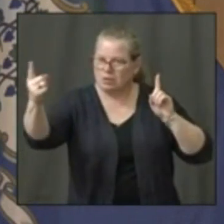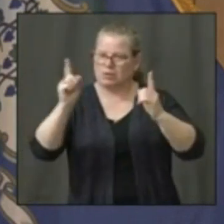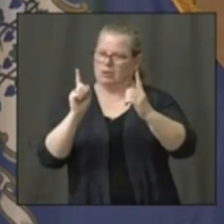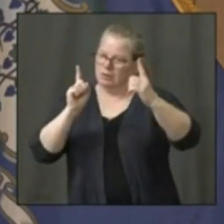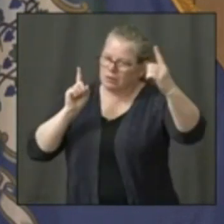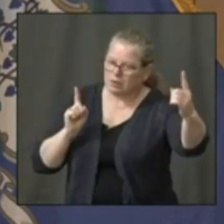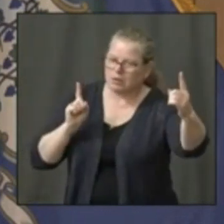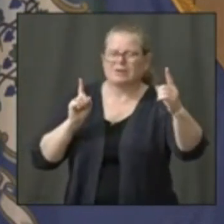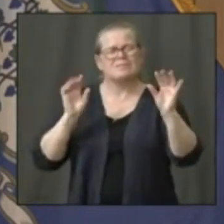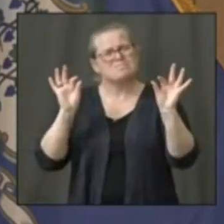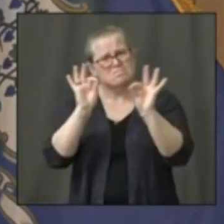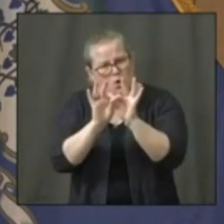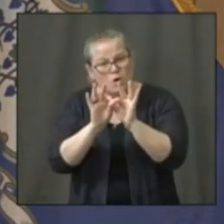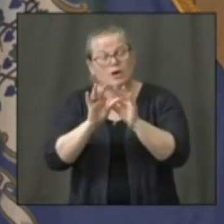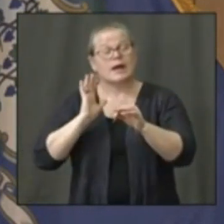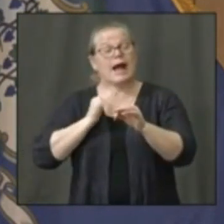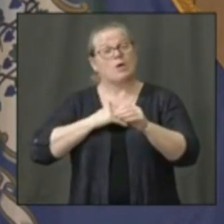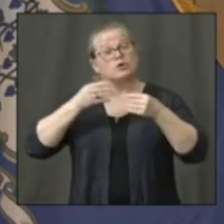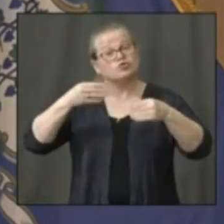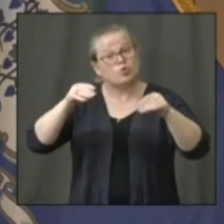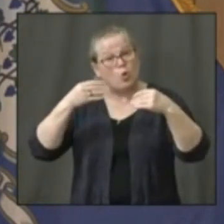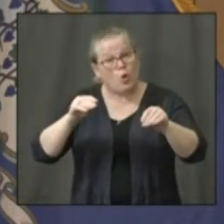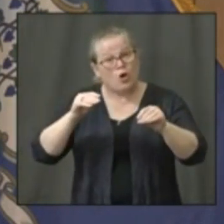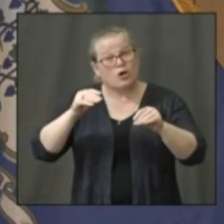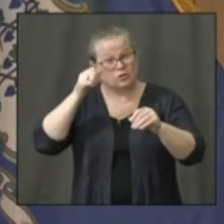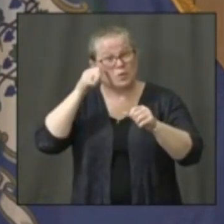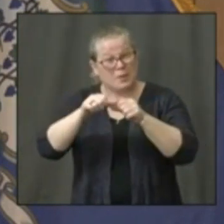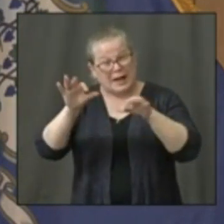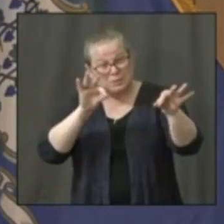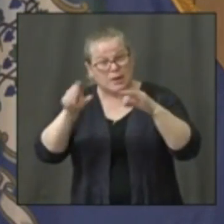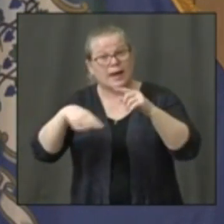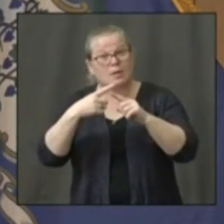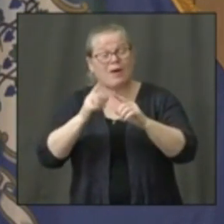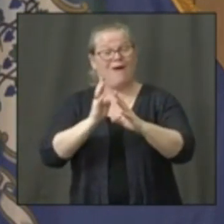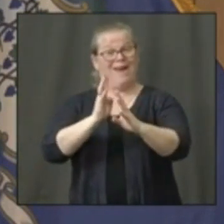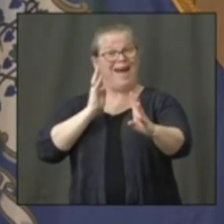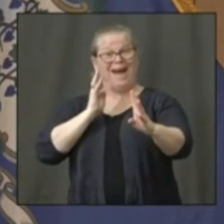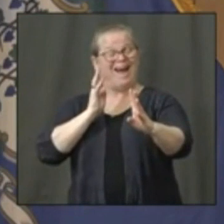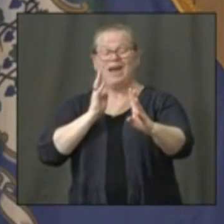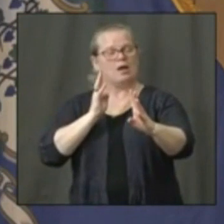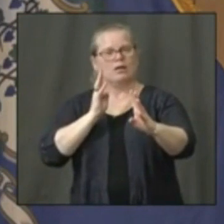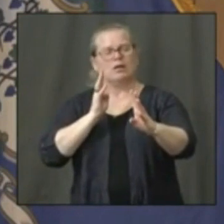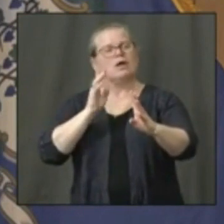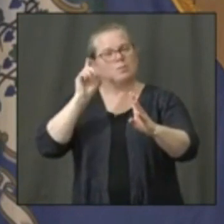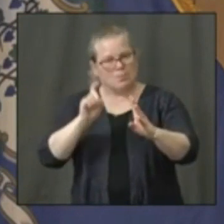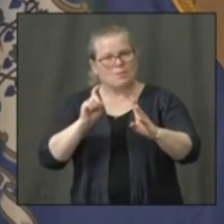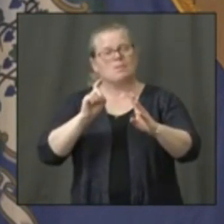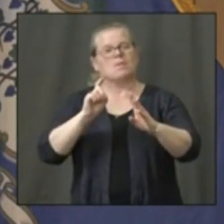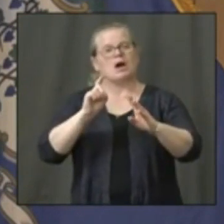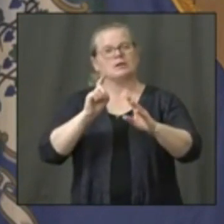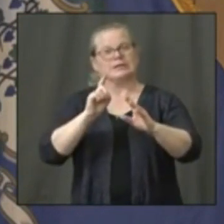our stores and how strict we're gonna be in terms of enforcing that, enforcing